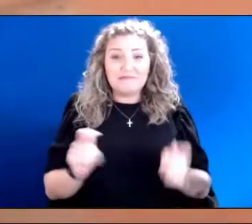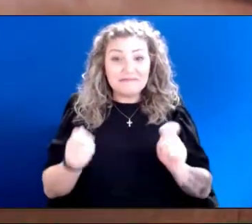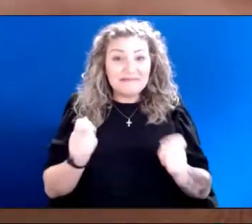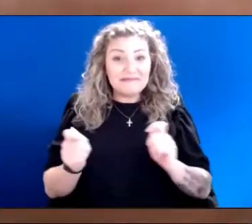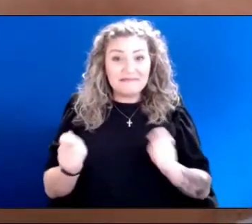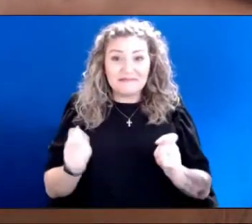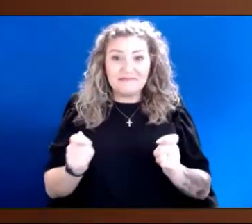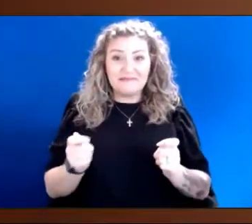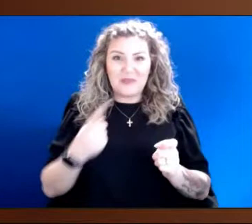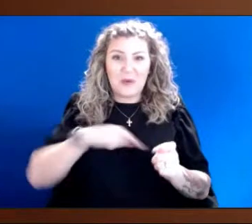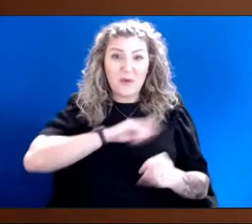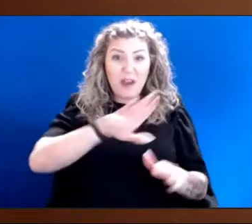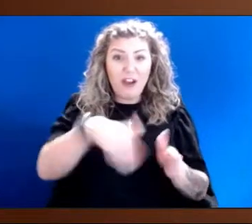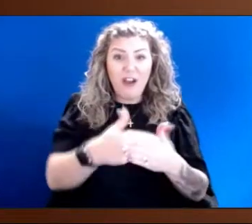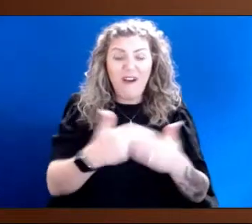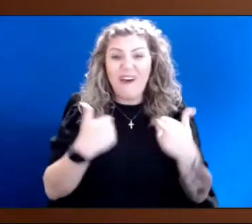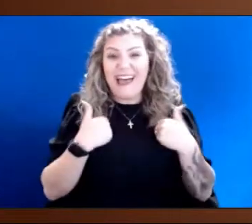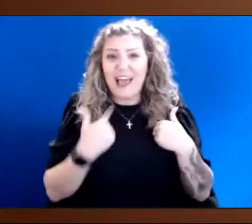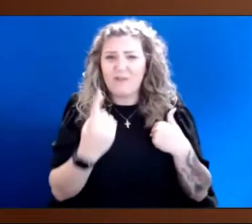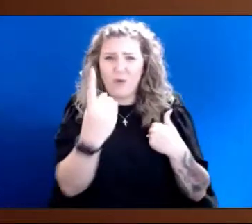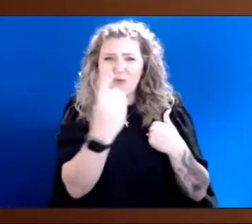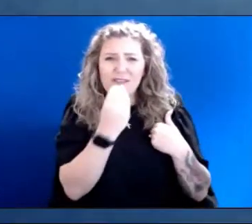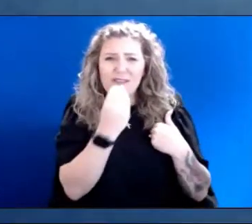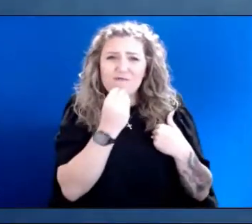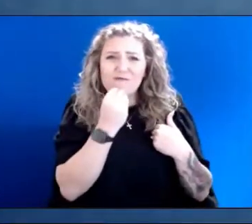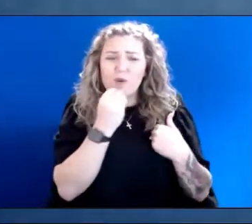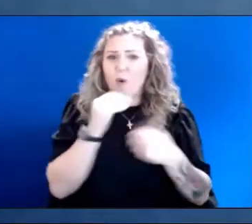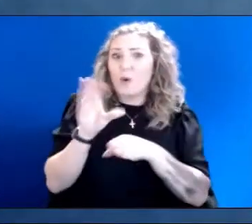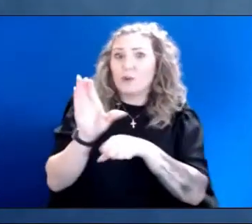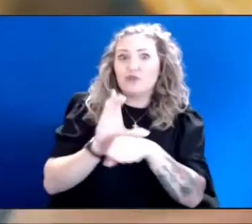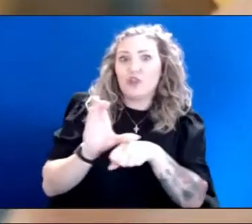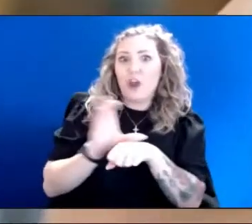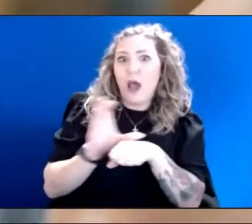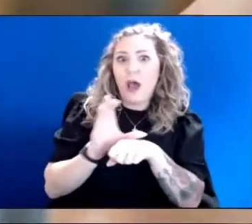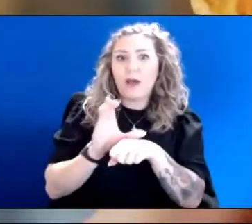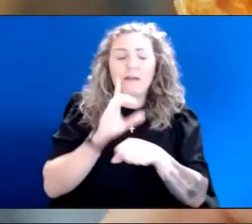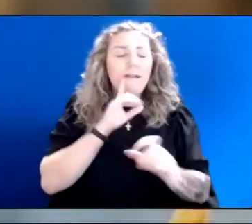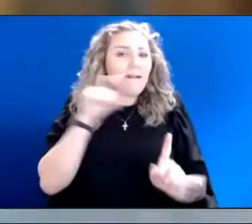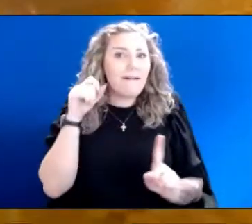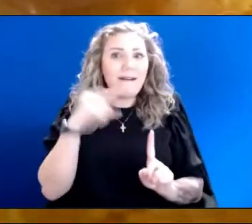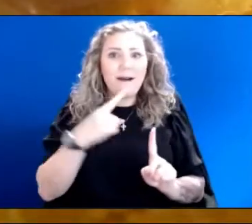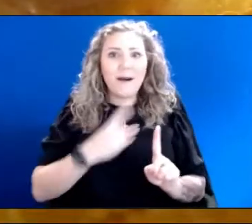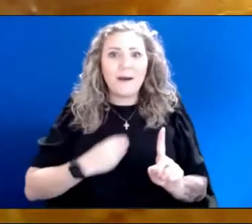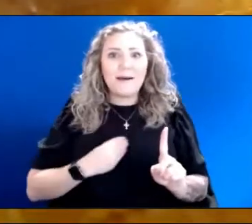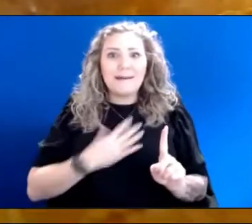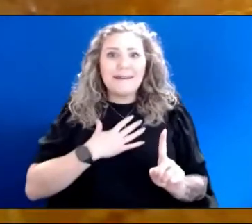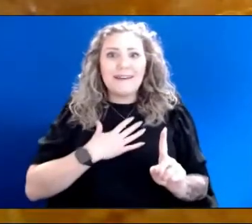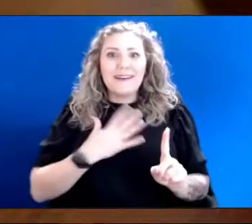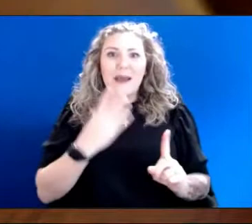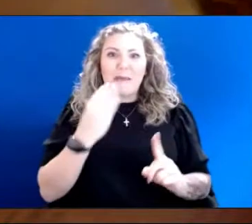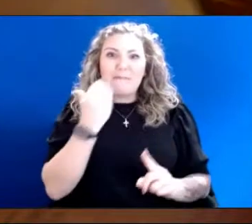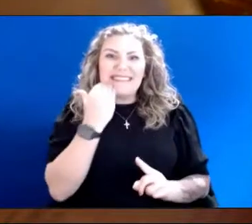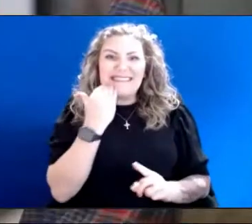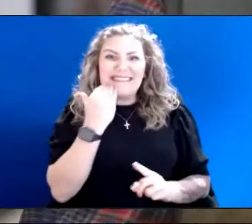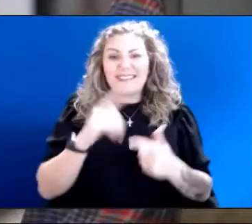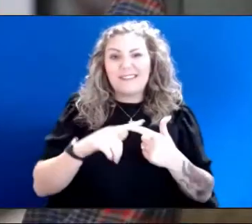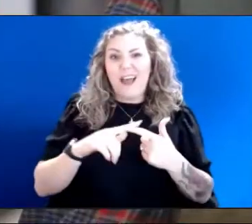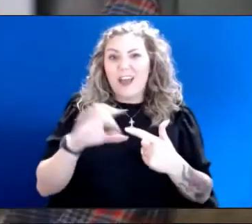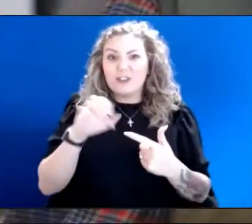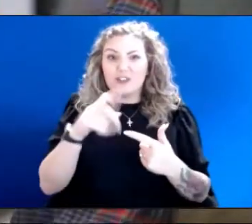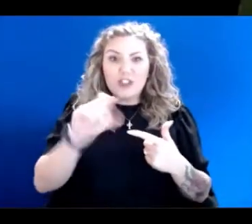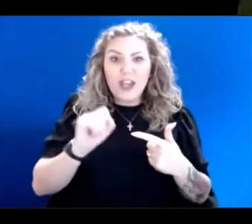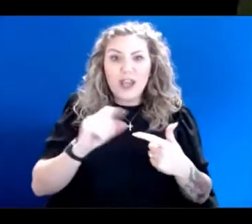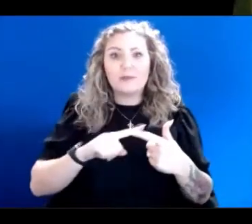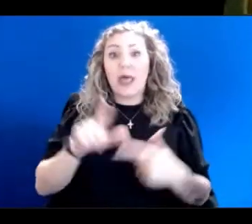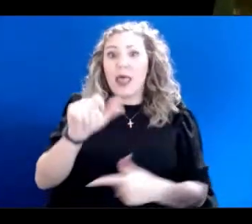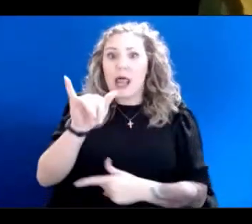We all have that one food, Chocolate. that trips our trigger. Pizza. Chips. Lay's potato chips